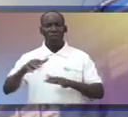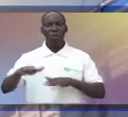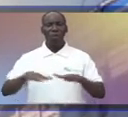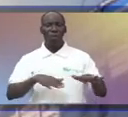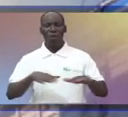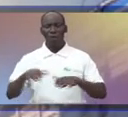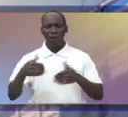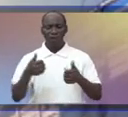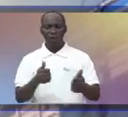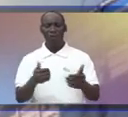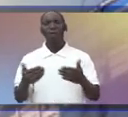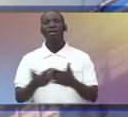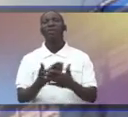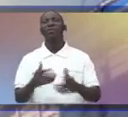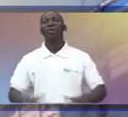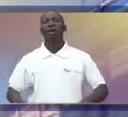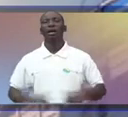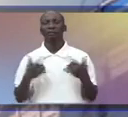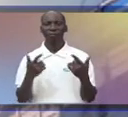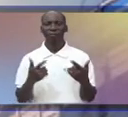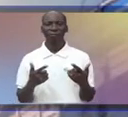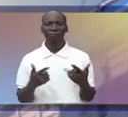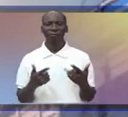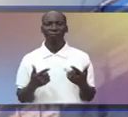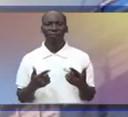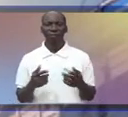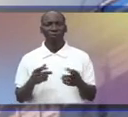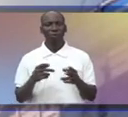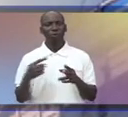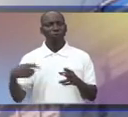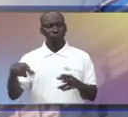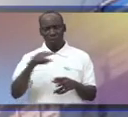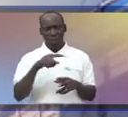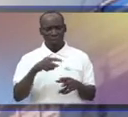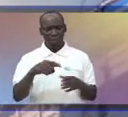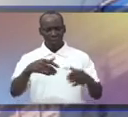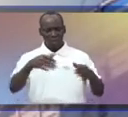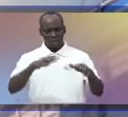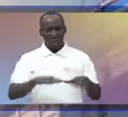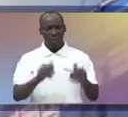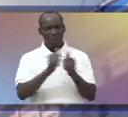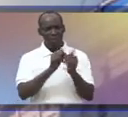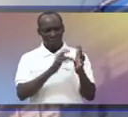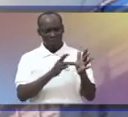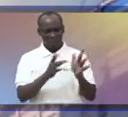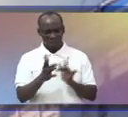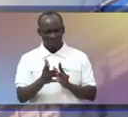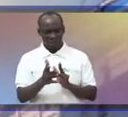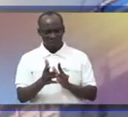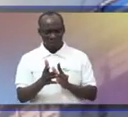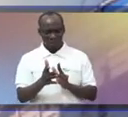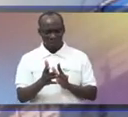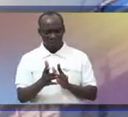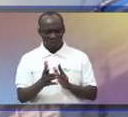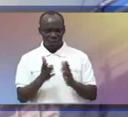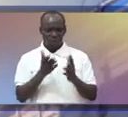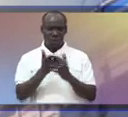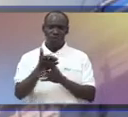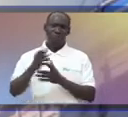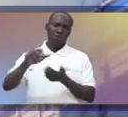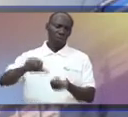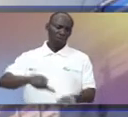newness of life. Therefore, we are buried with him through baptism